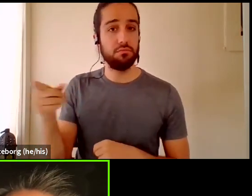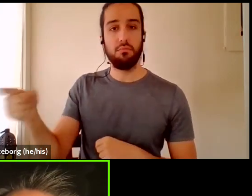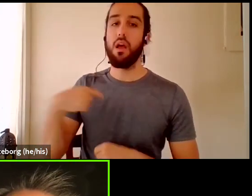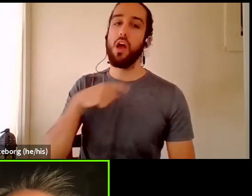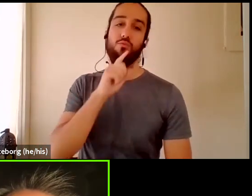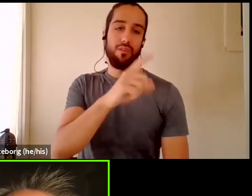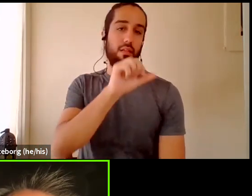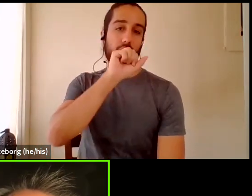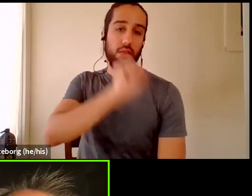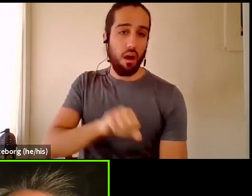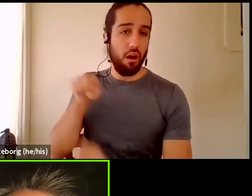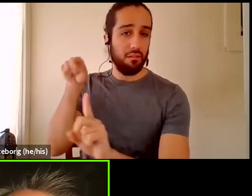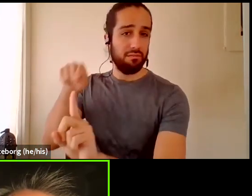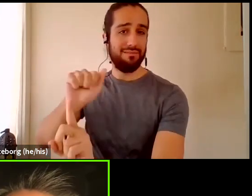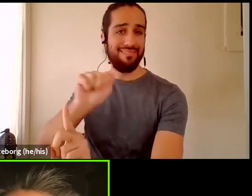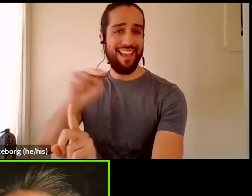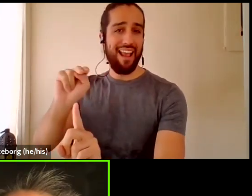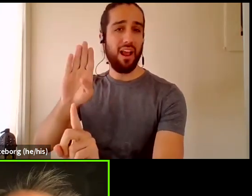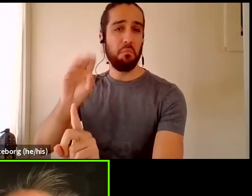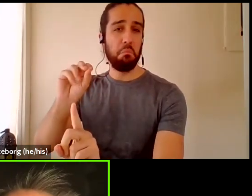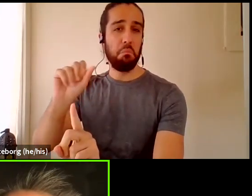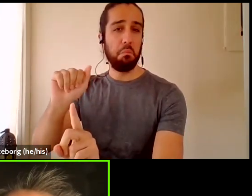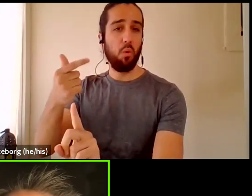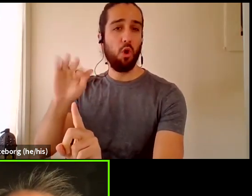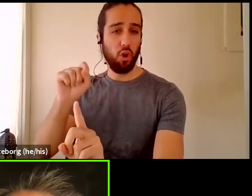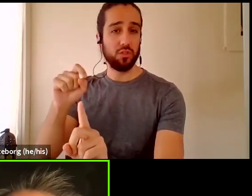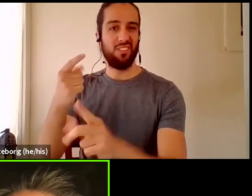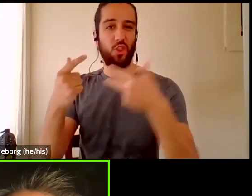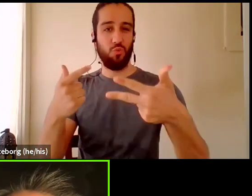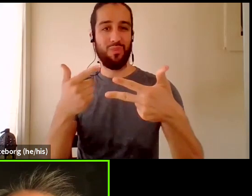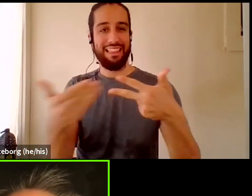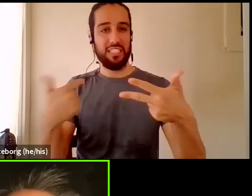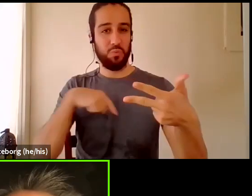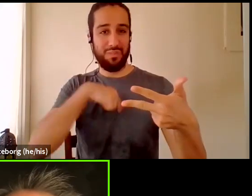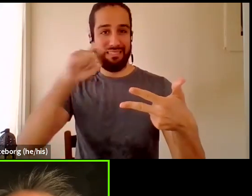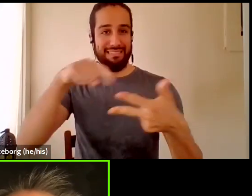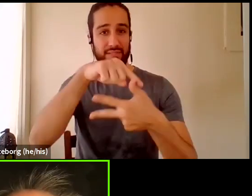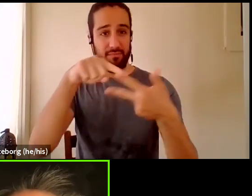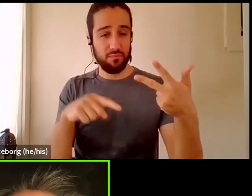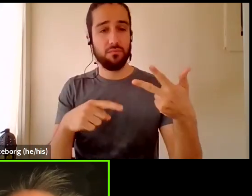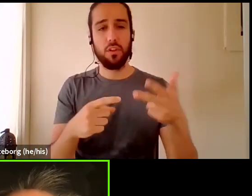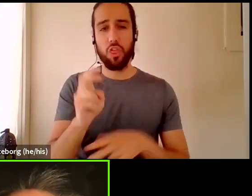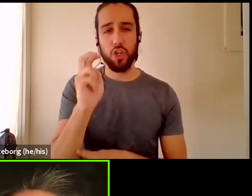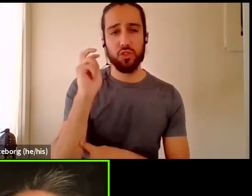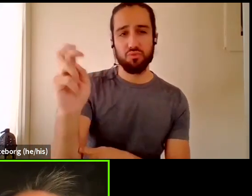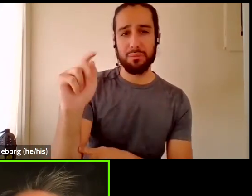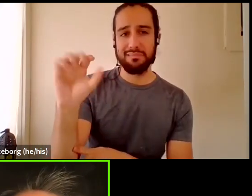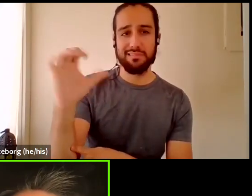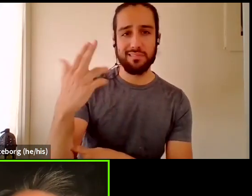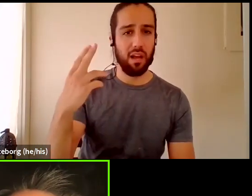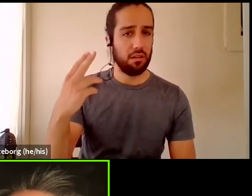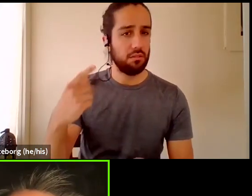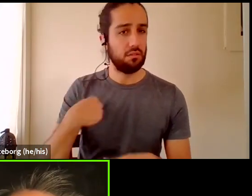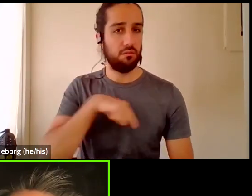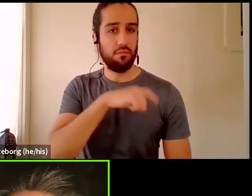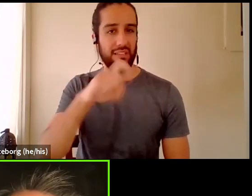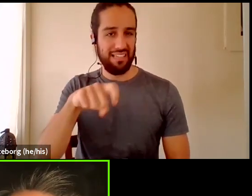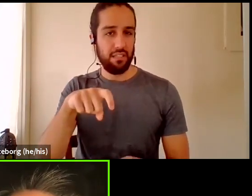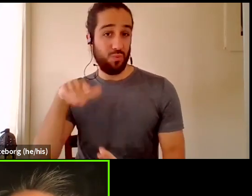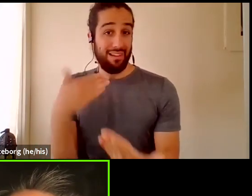Bogart's definition of what we needed right now, the three things we needed, the triptych we needed in order to get through this moment, which was